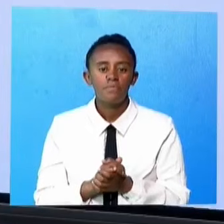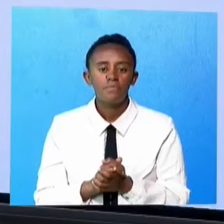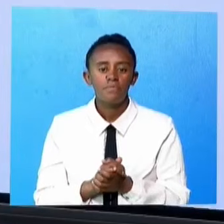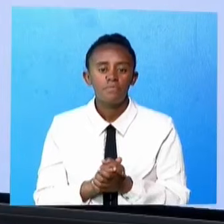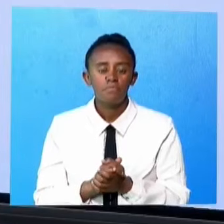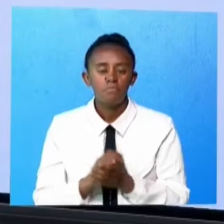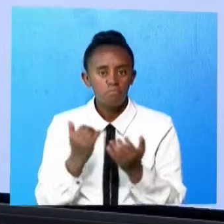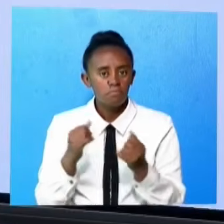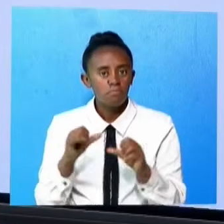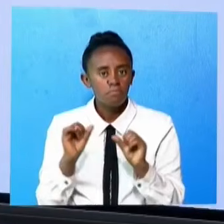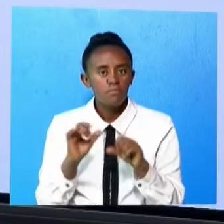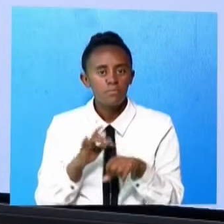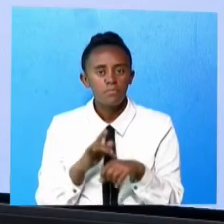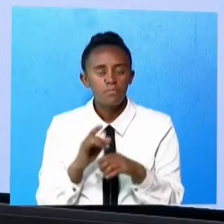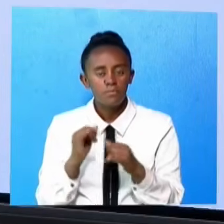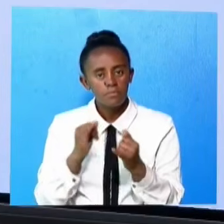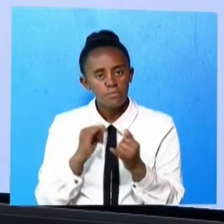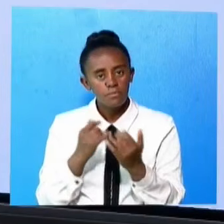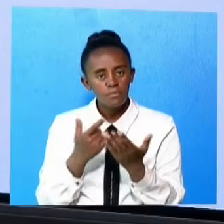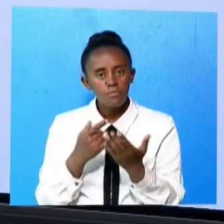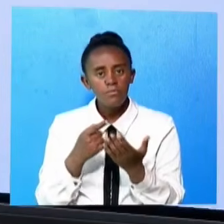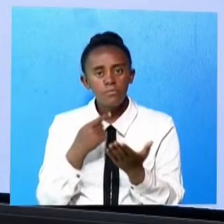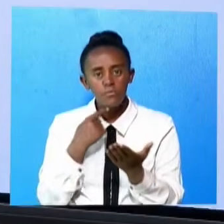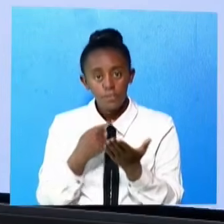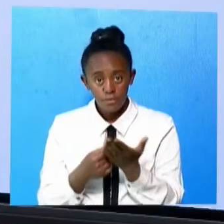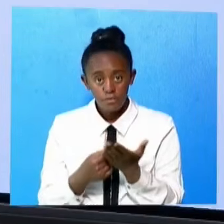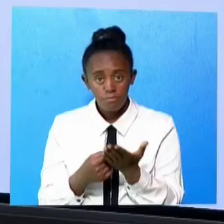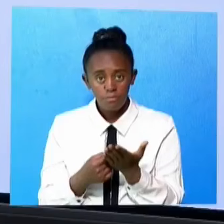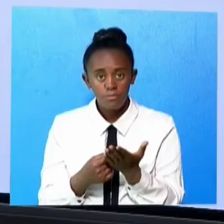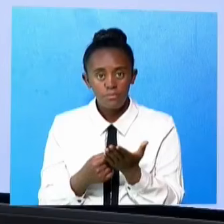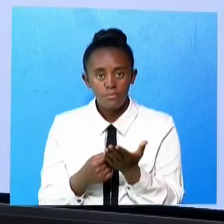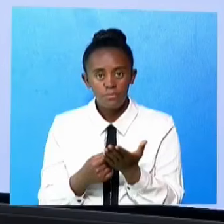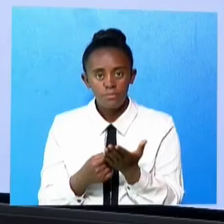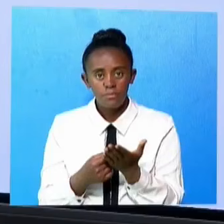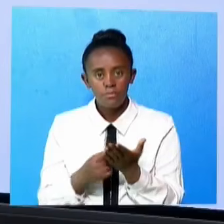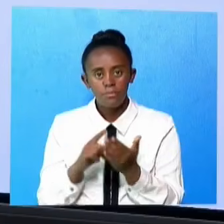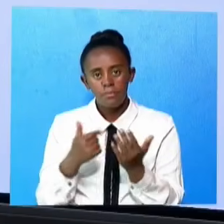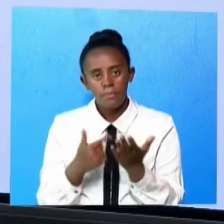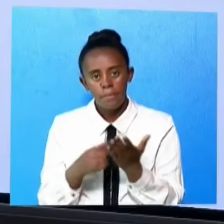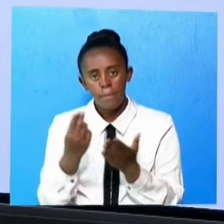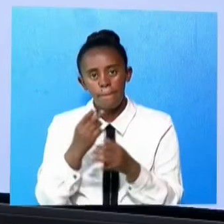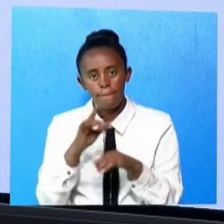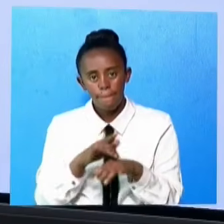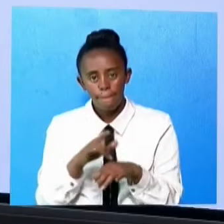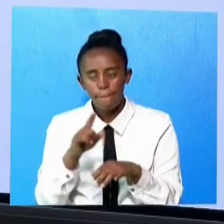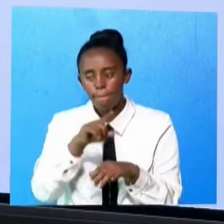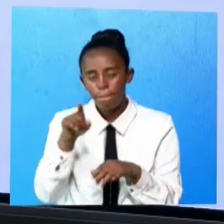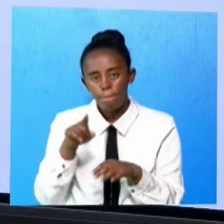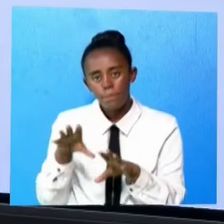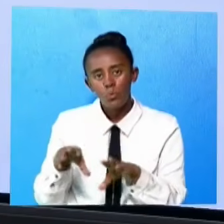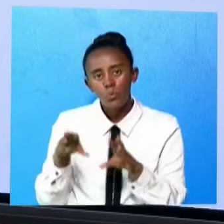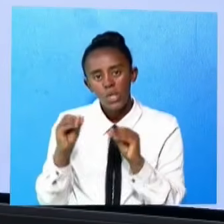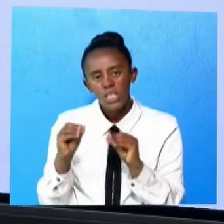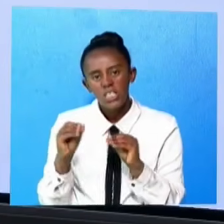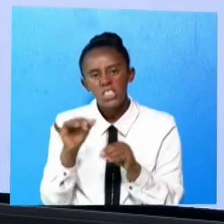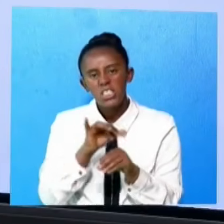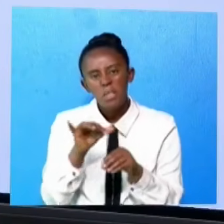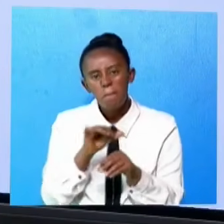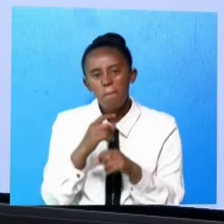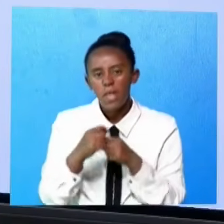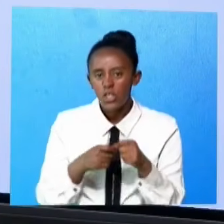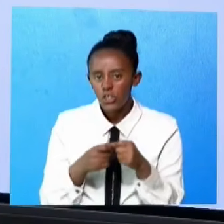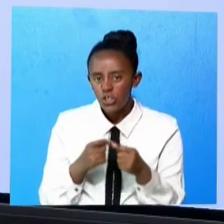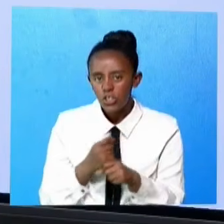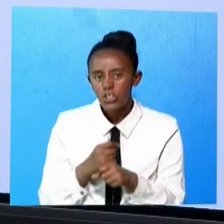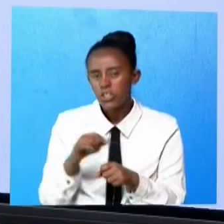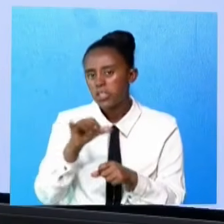Let's go and take this information so as to use those students who are same in age, the